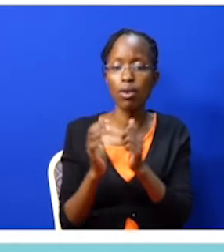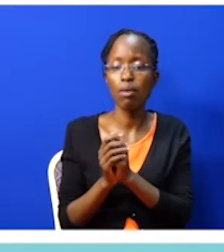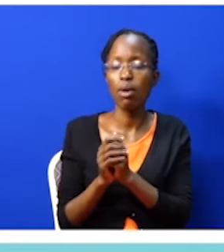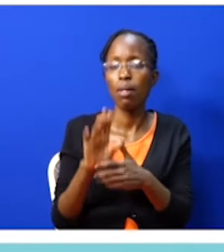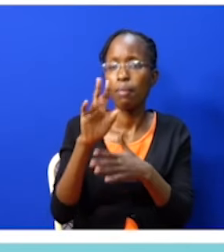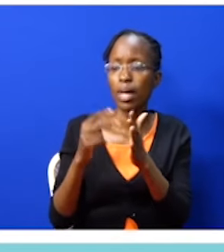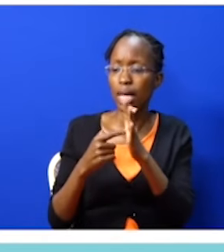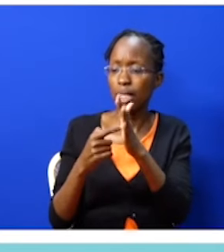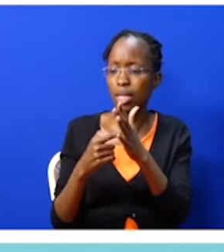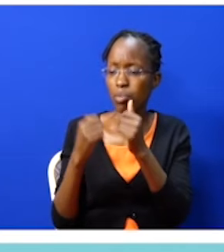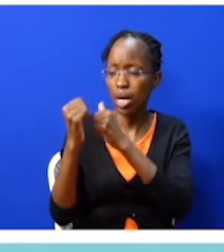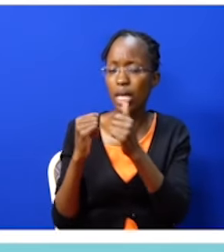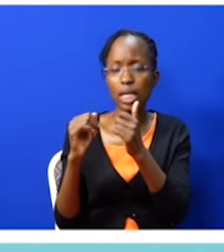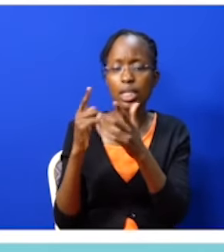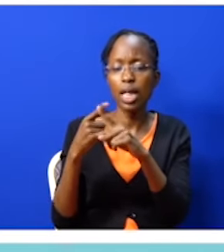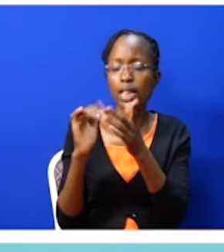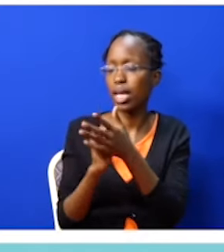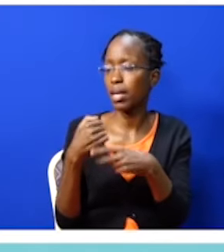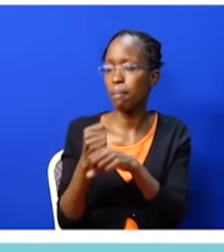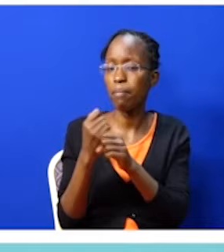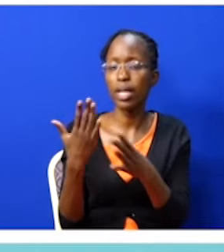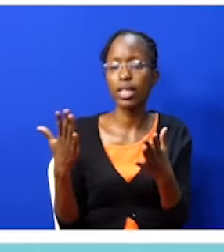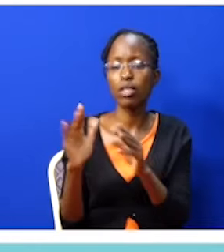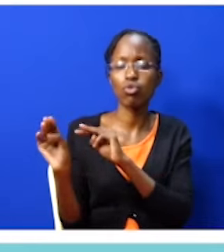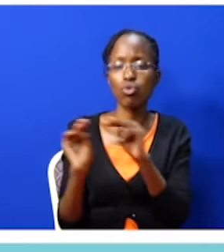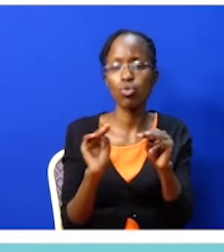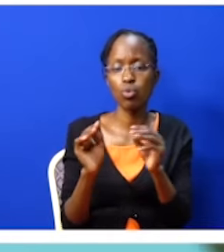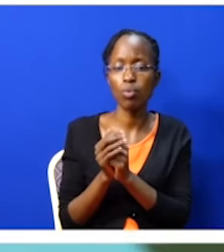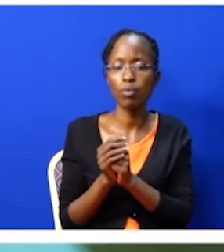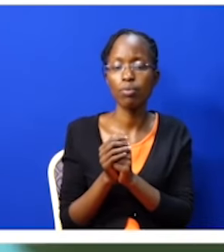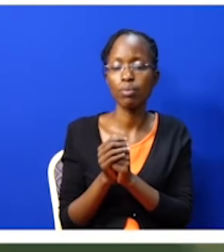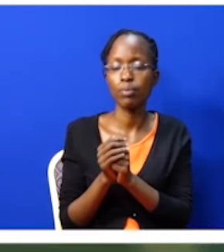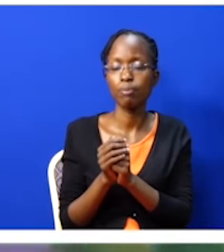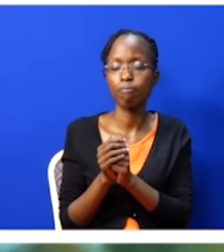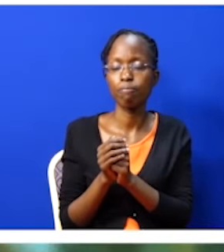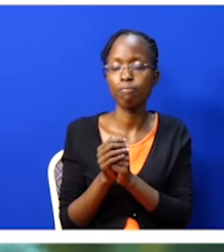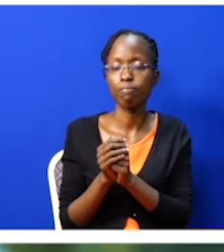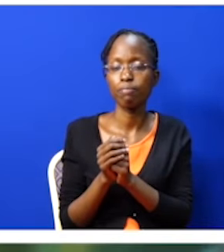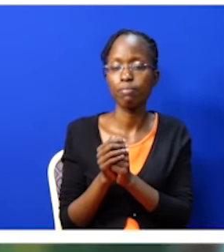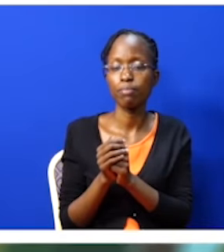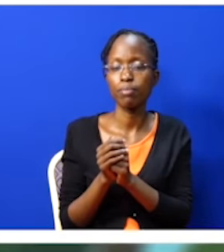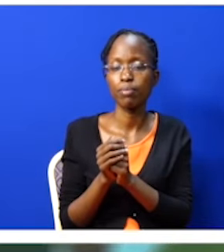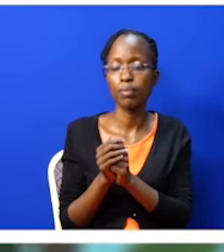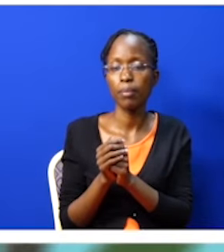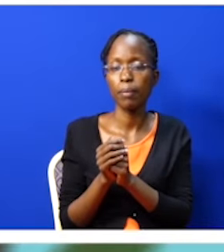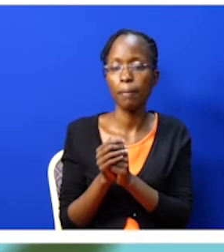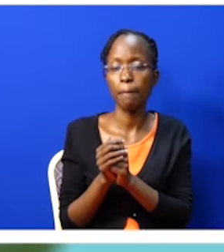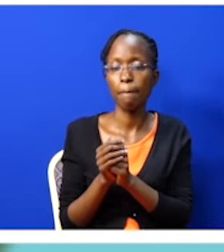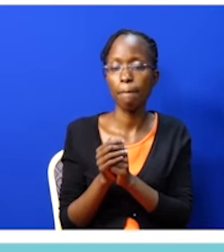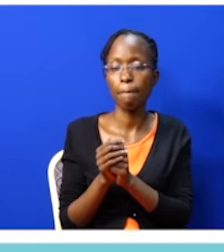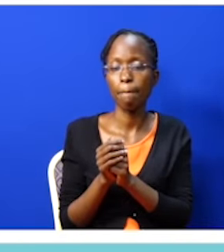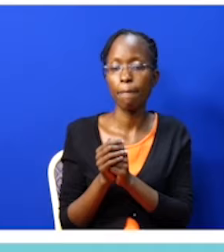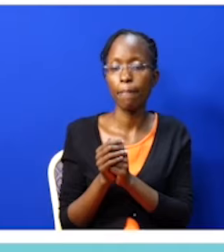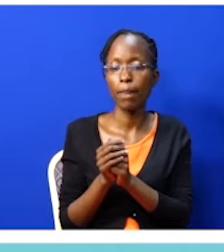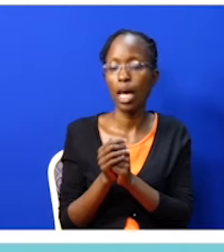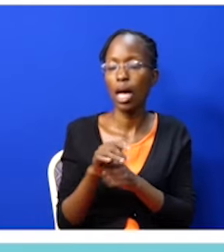clouds move or the tree branches sway. Right, wind. So in Hebrew, that's ruach. Okay. Now take a big breath. So you feel